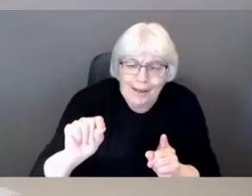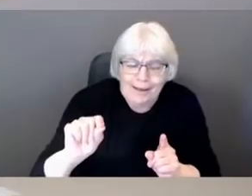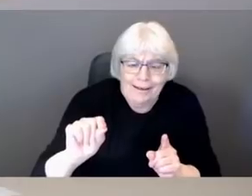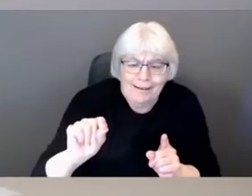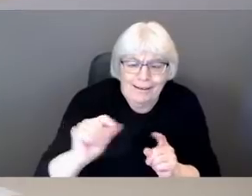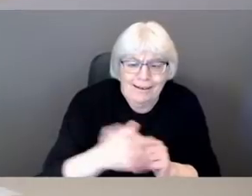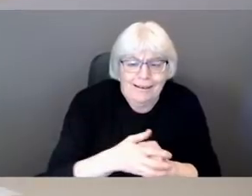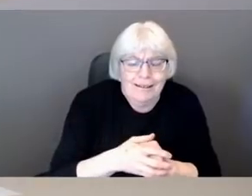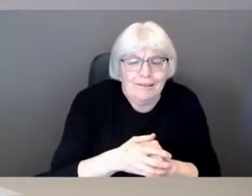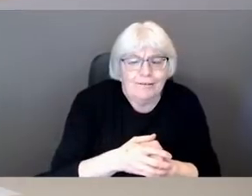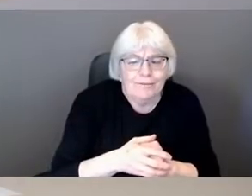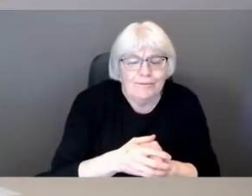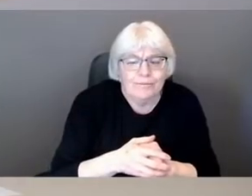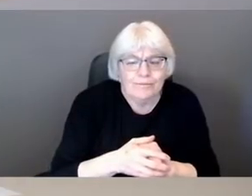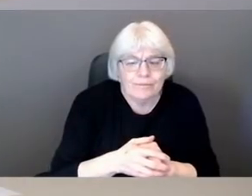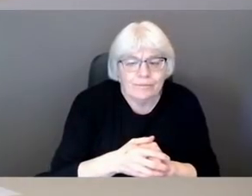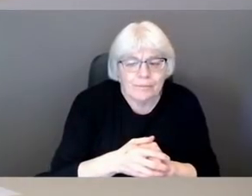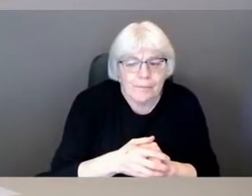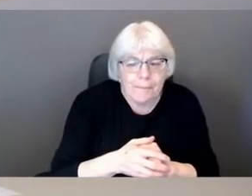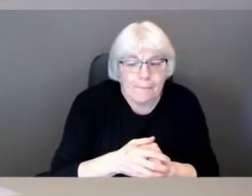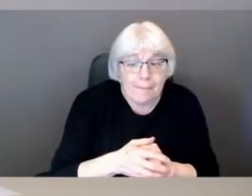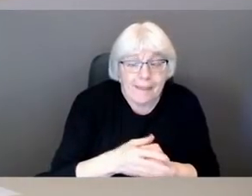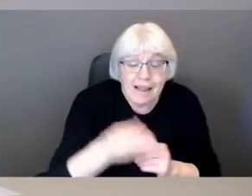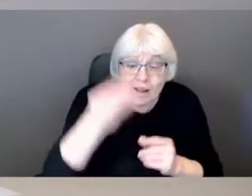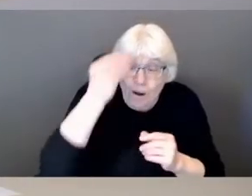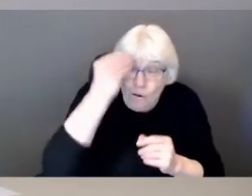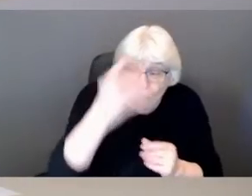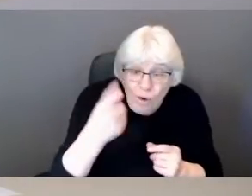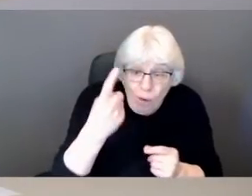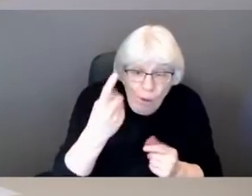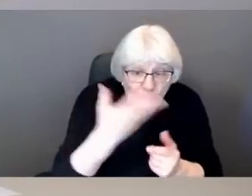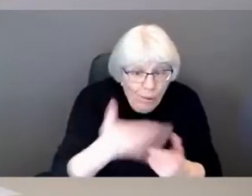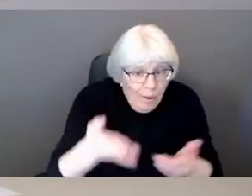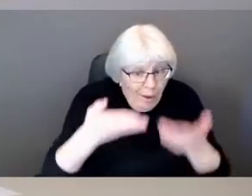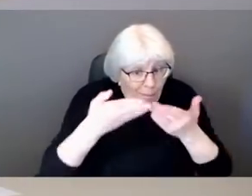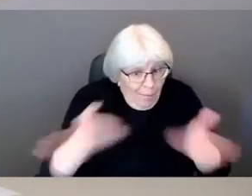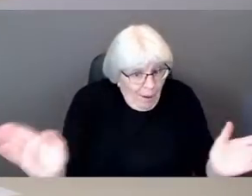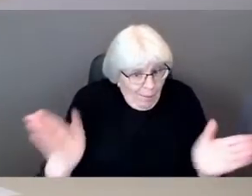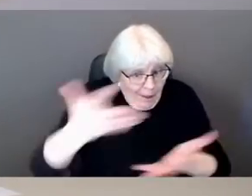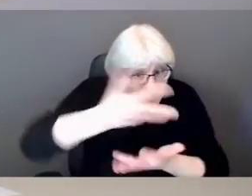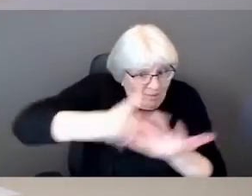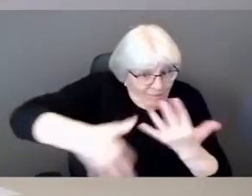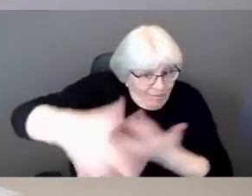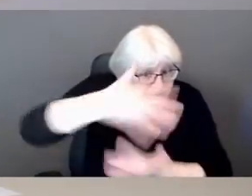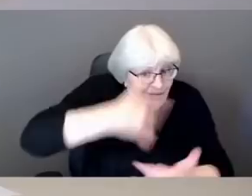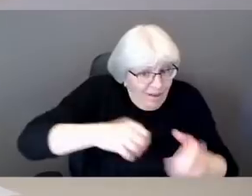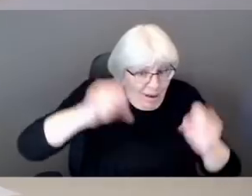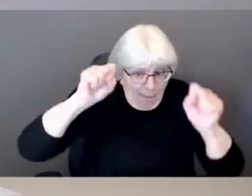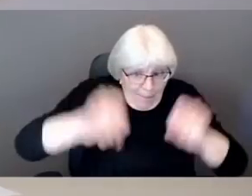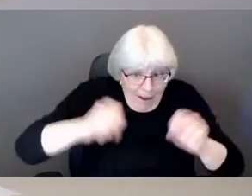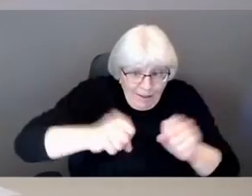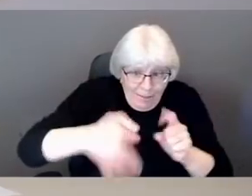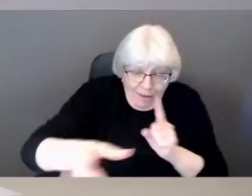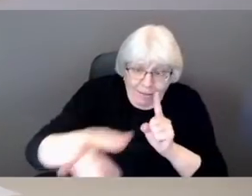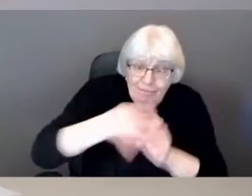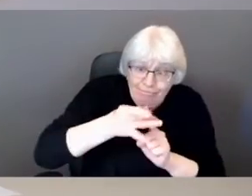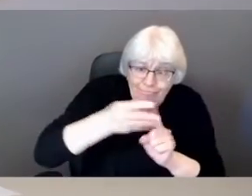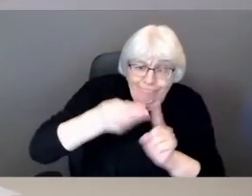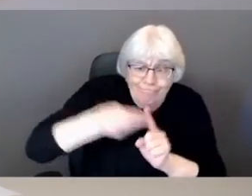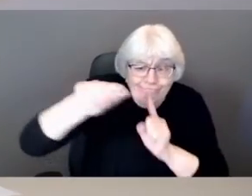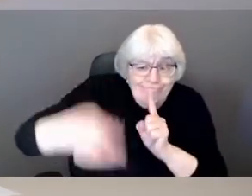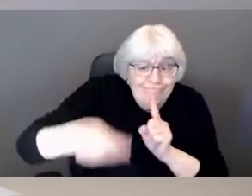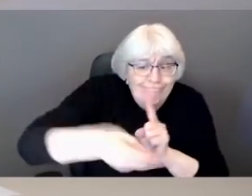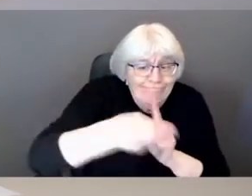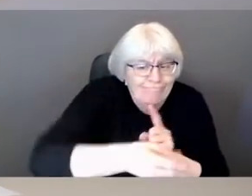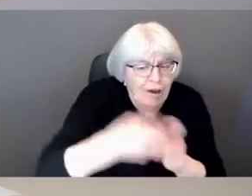one of the things about public exposure notifications is that sometimes it's difficult to assess, were people really wearing